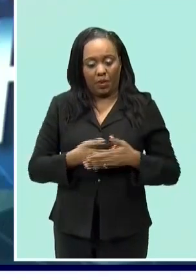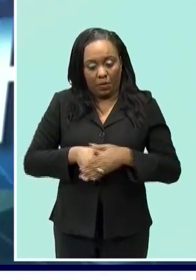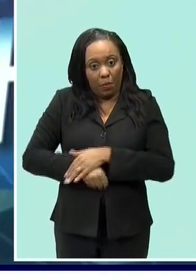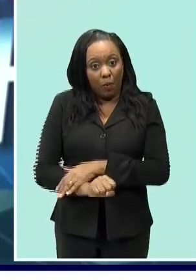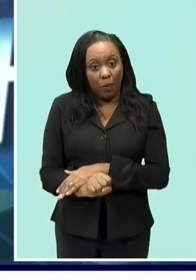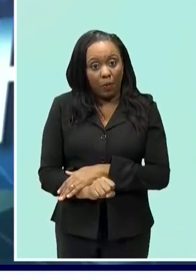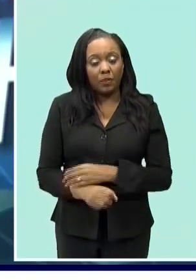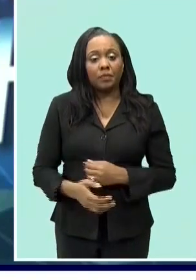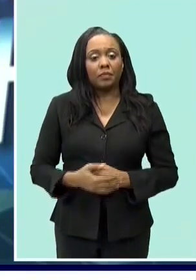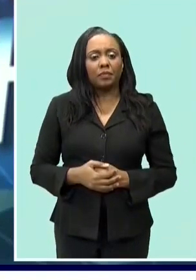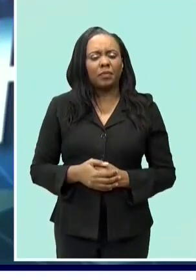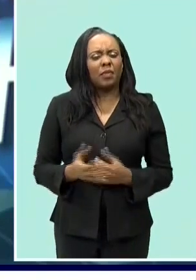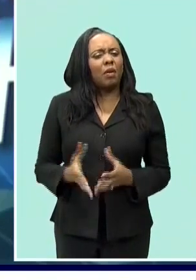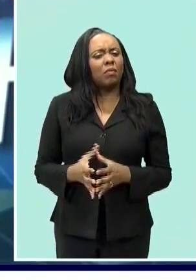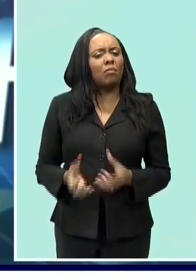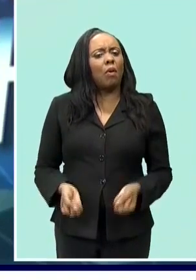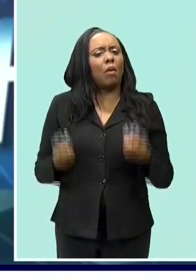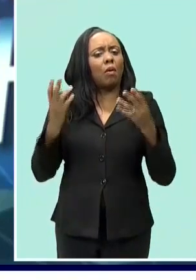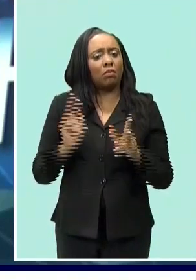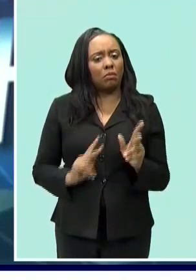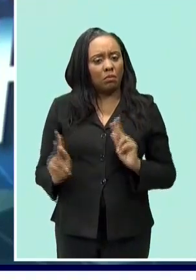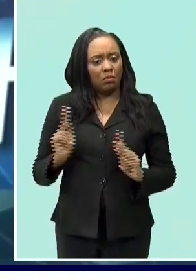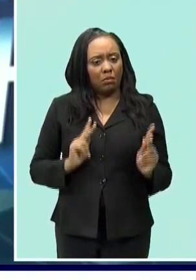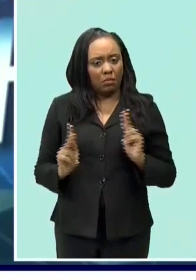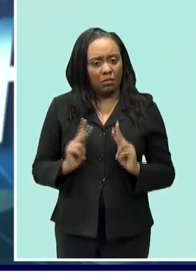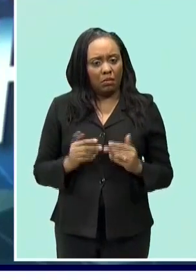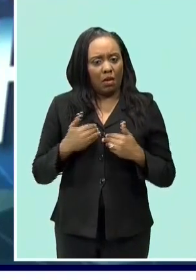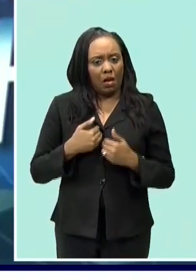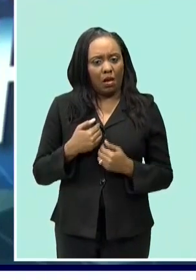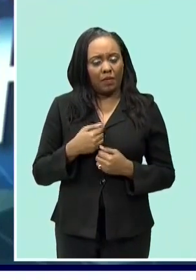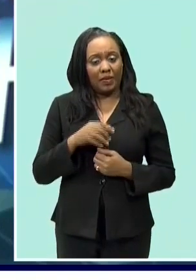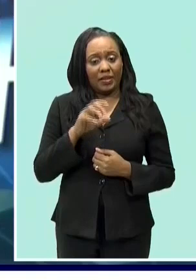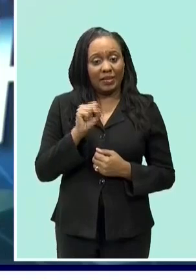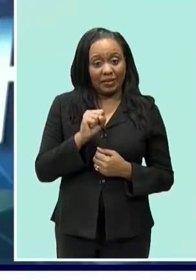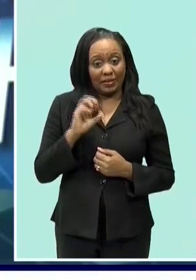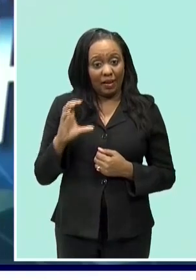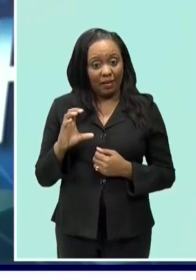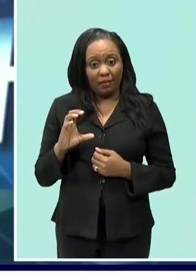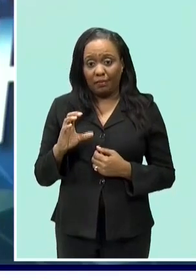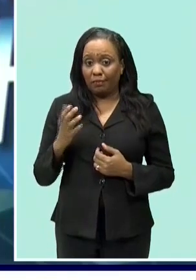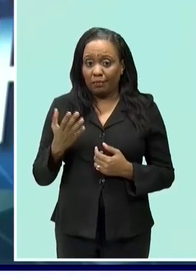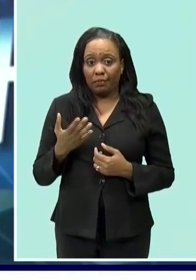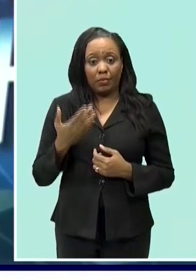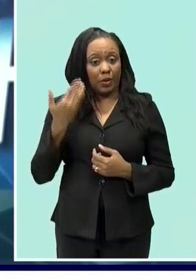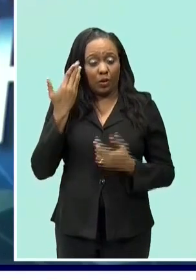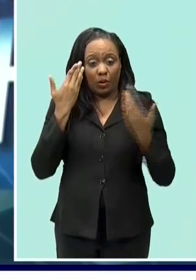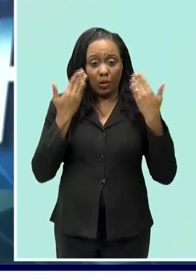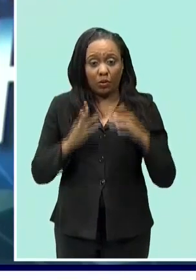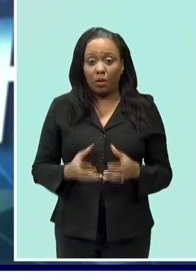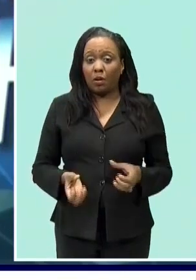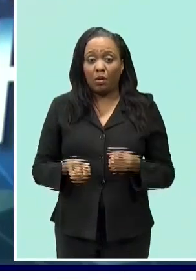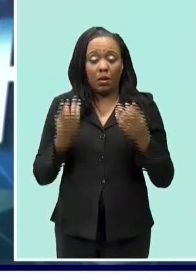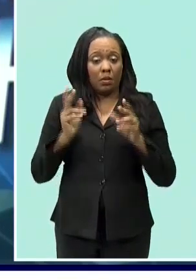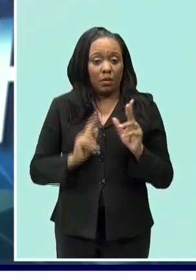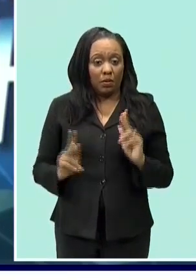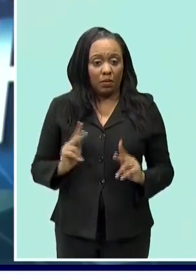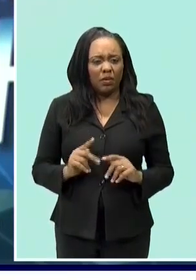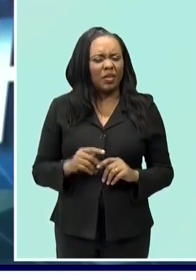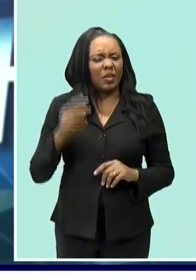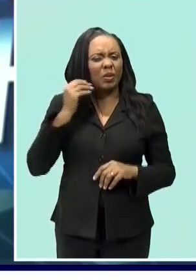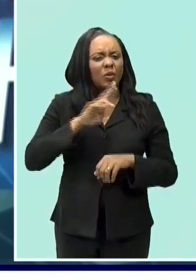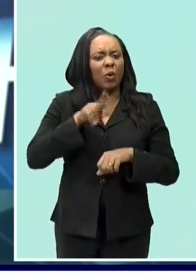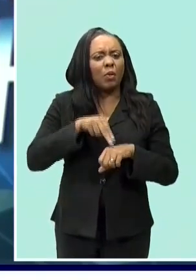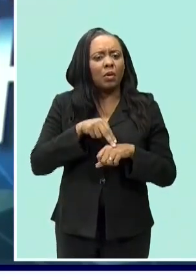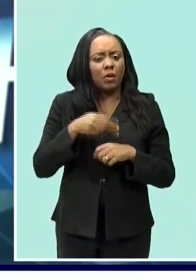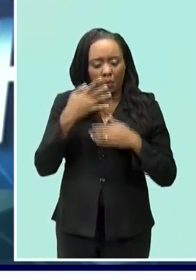the exact number of people affected by the inherited genetic disorder of the red blood cells is unknown. Now, unlike normal blood